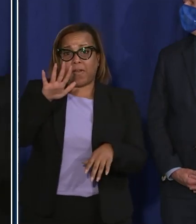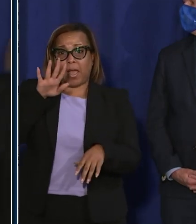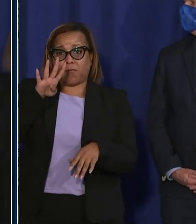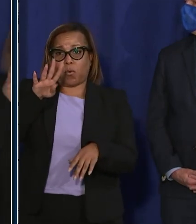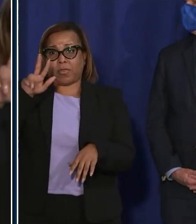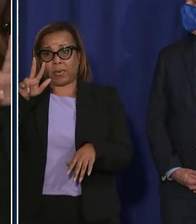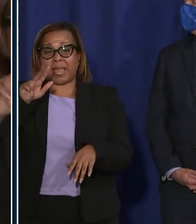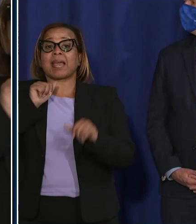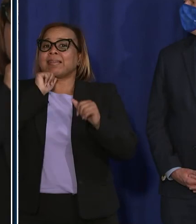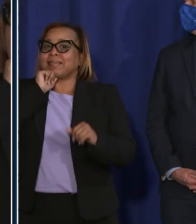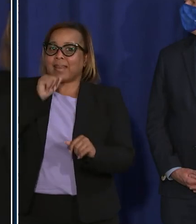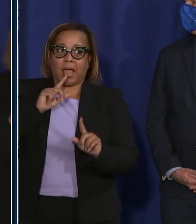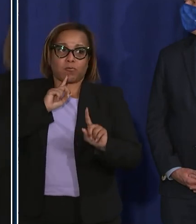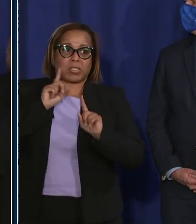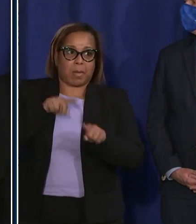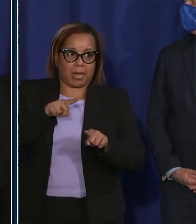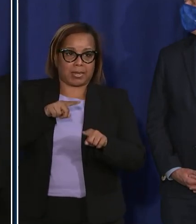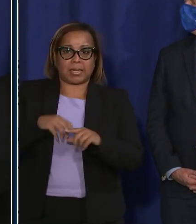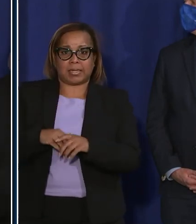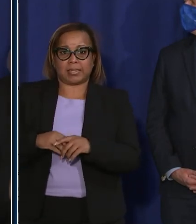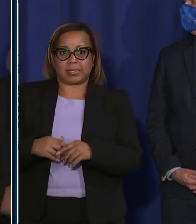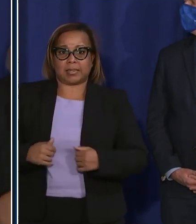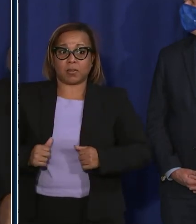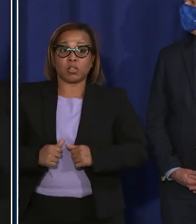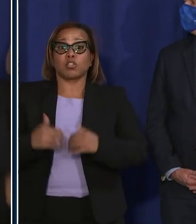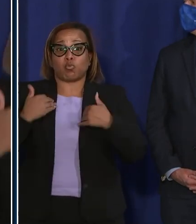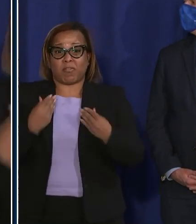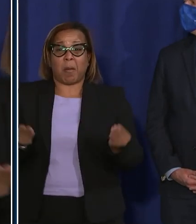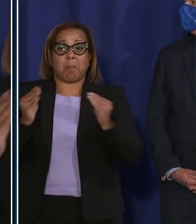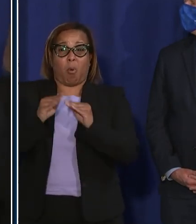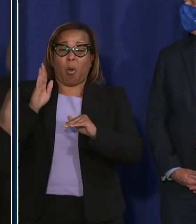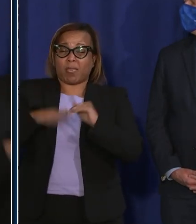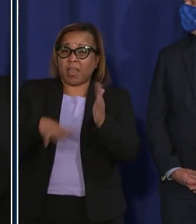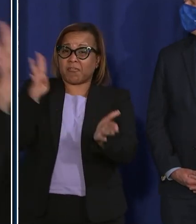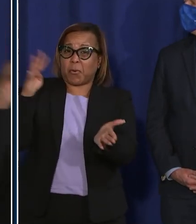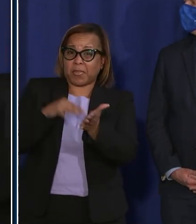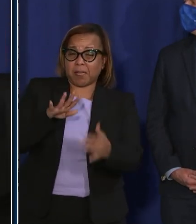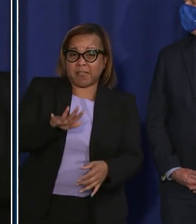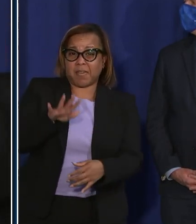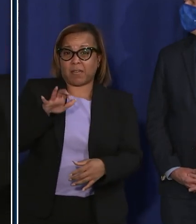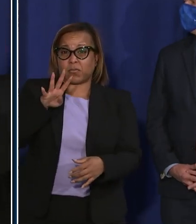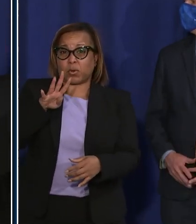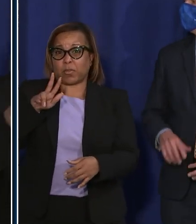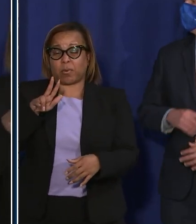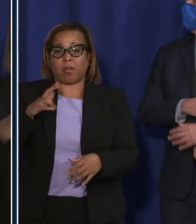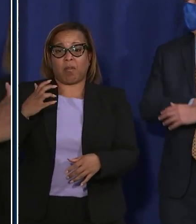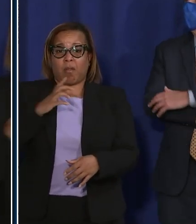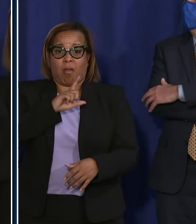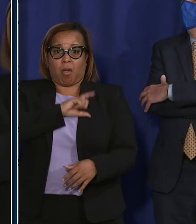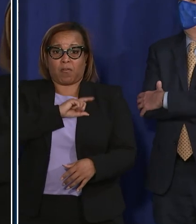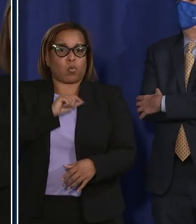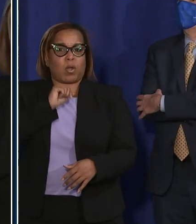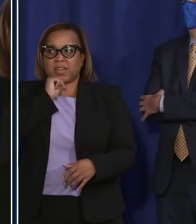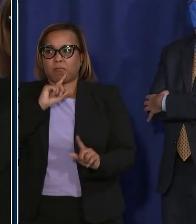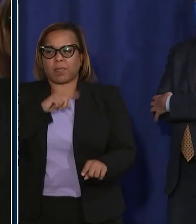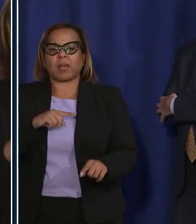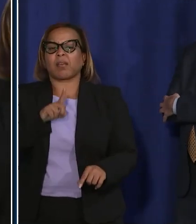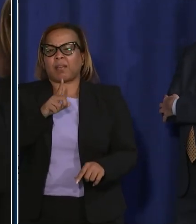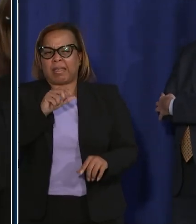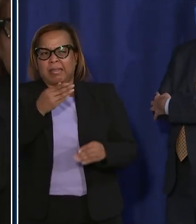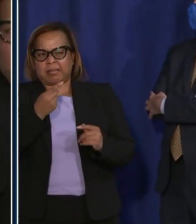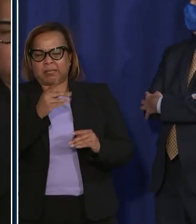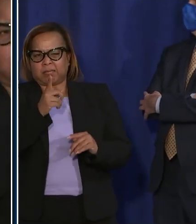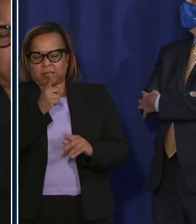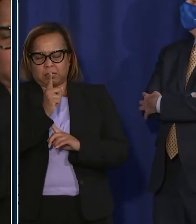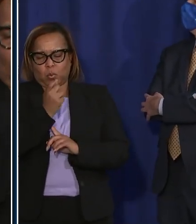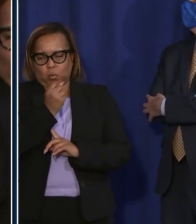4,543 not Do you have the- responding. Is that the right number? 4,543 officers. Pardon me? Not. Just give us a